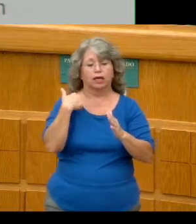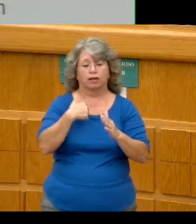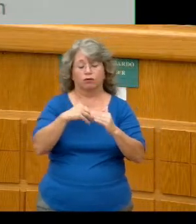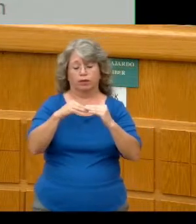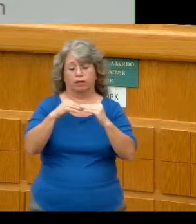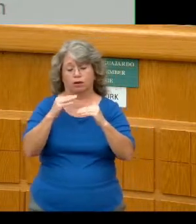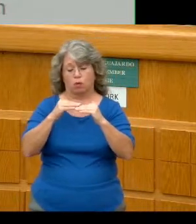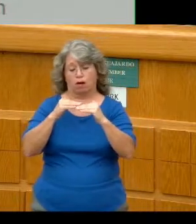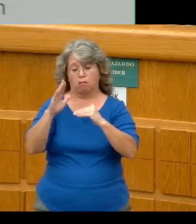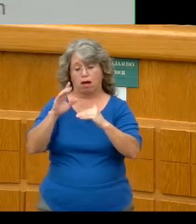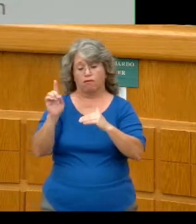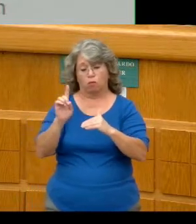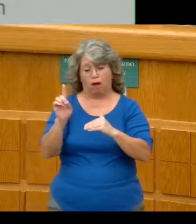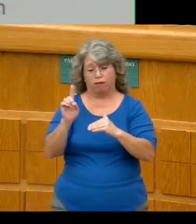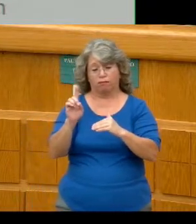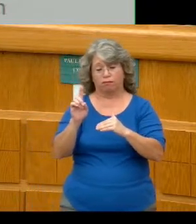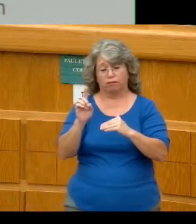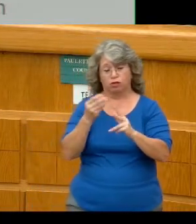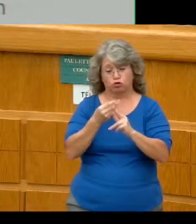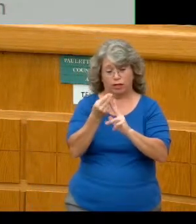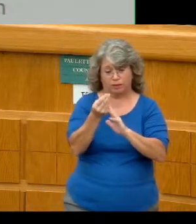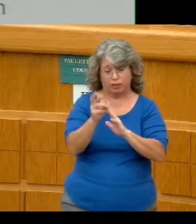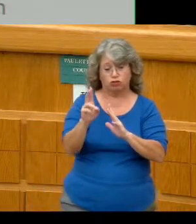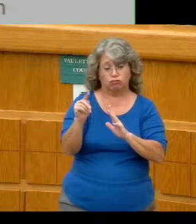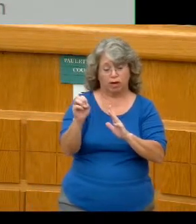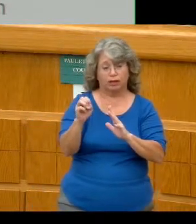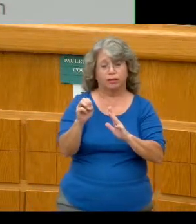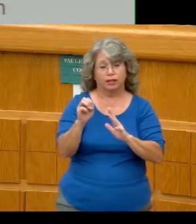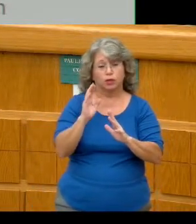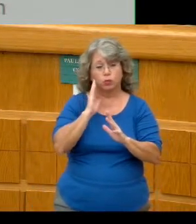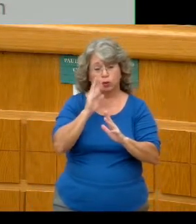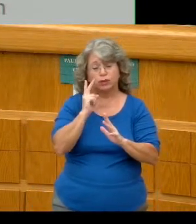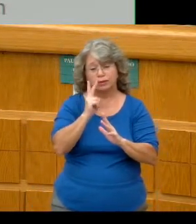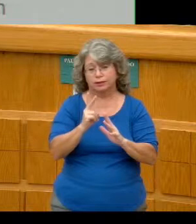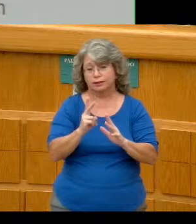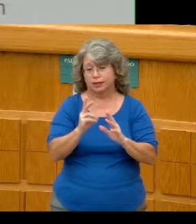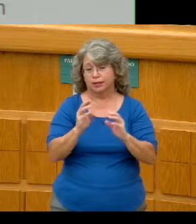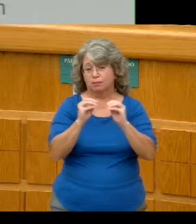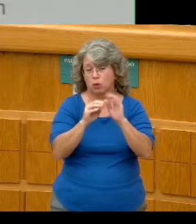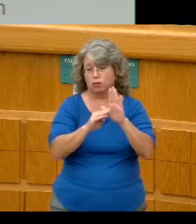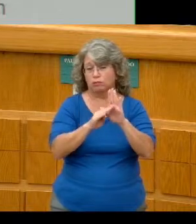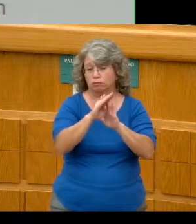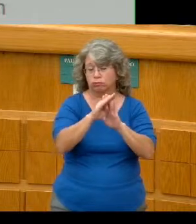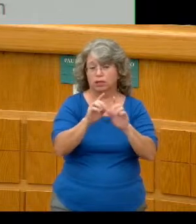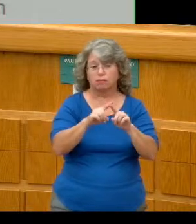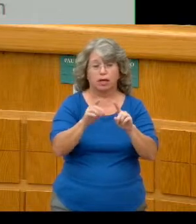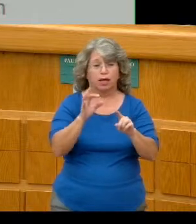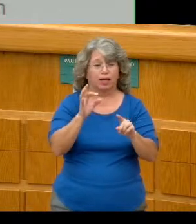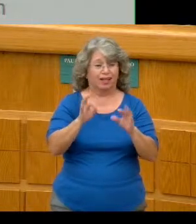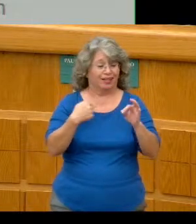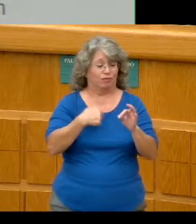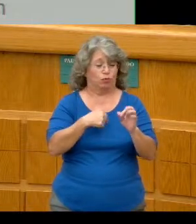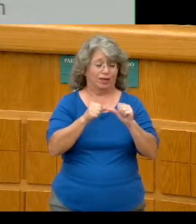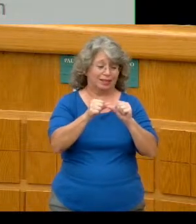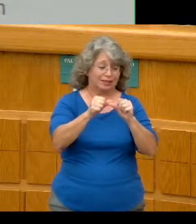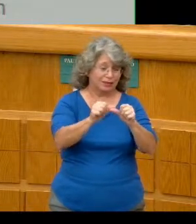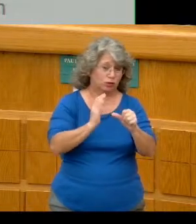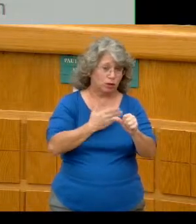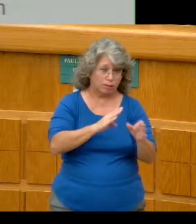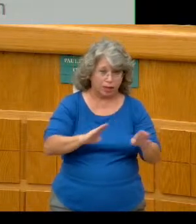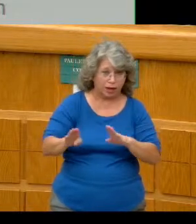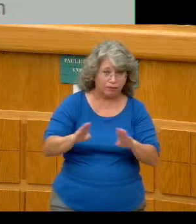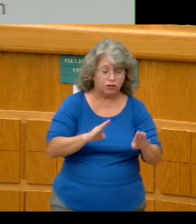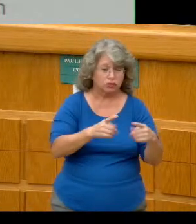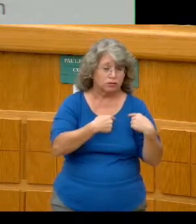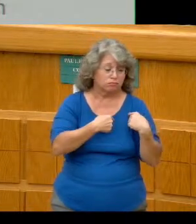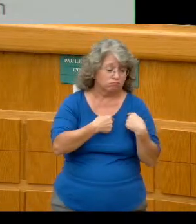numbers. That's the way that it is. But if we can continue what we've been doing, it will continue to stay level or decline. So in